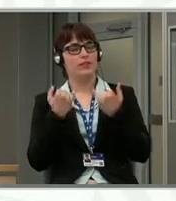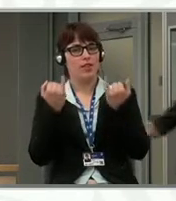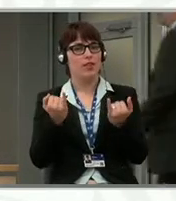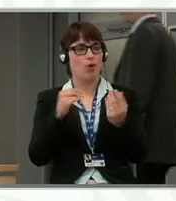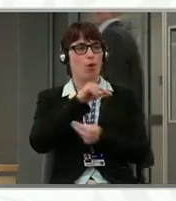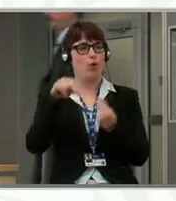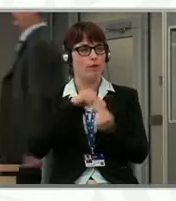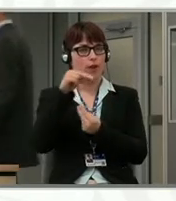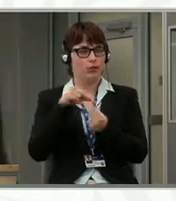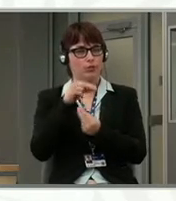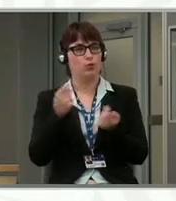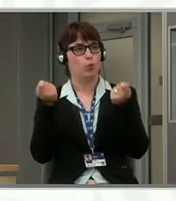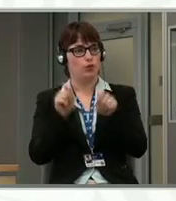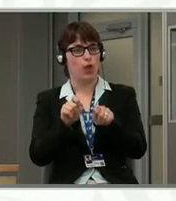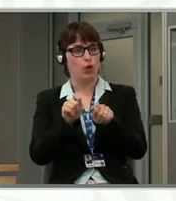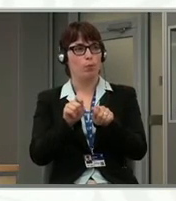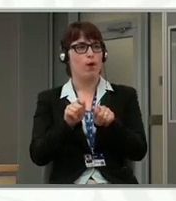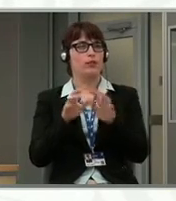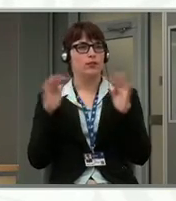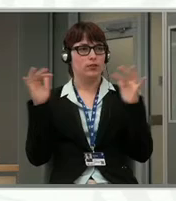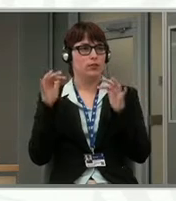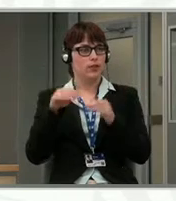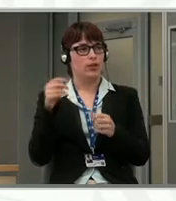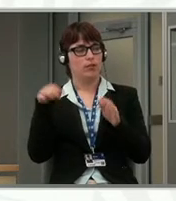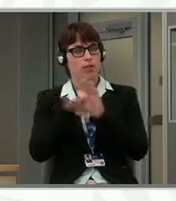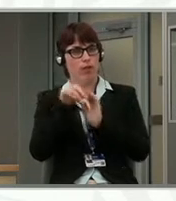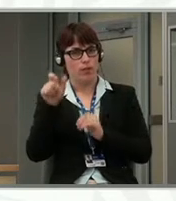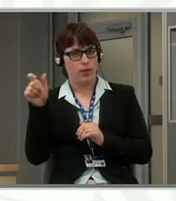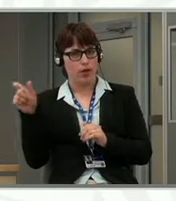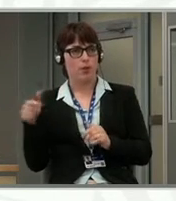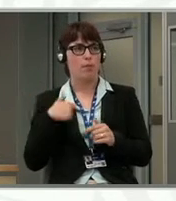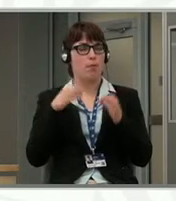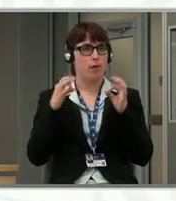good afternoon, participants of the conclusion session.